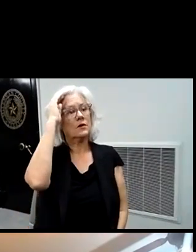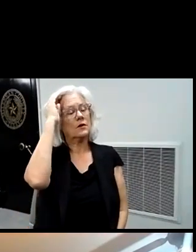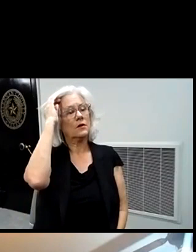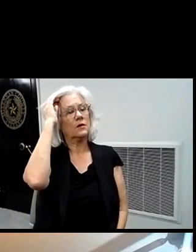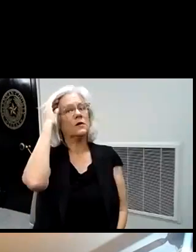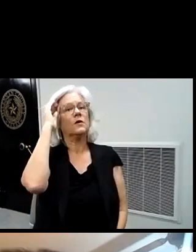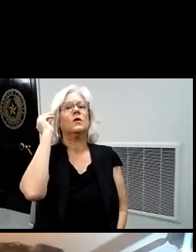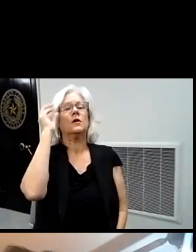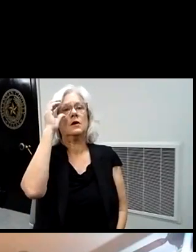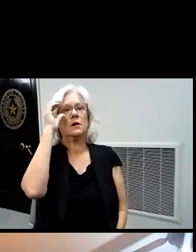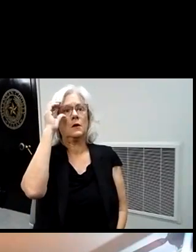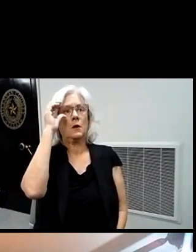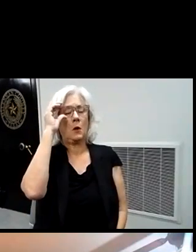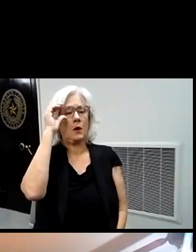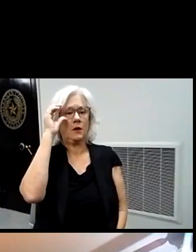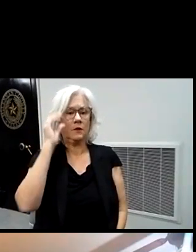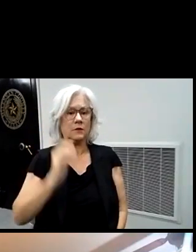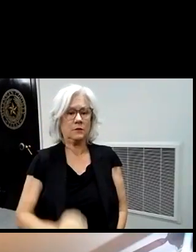see.